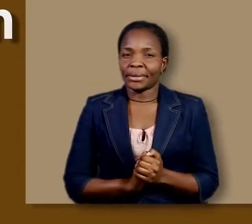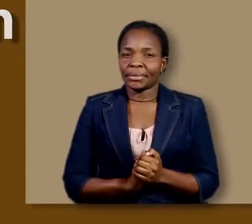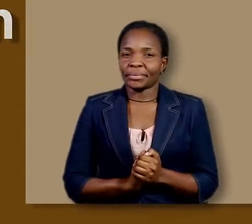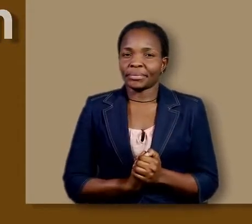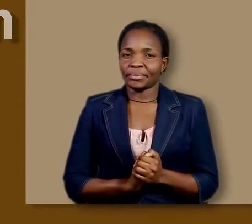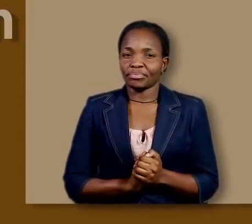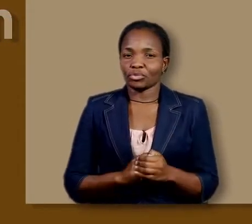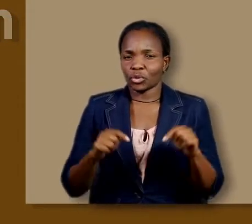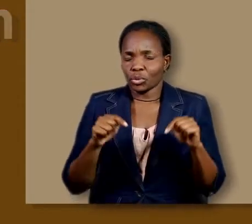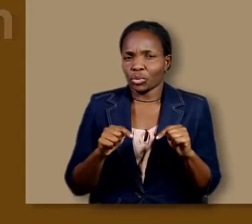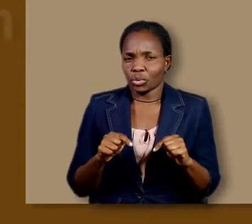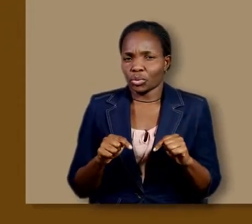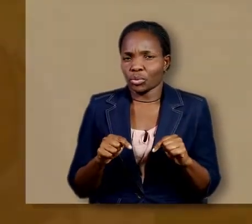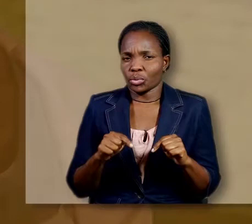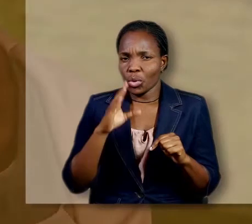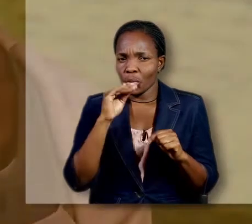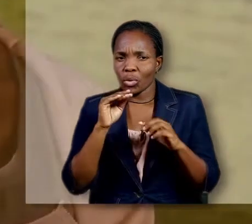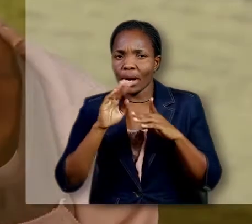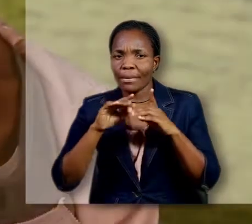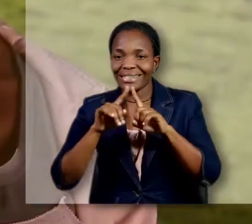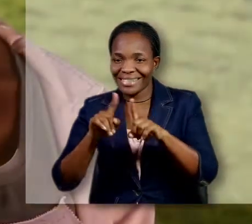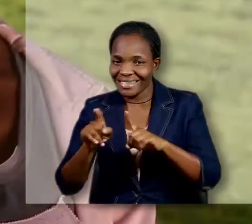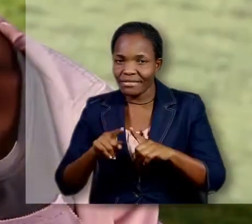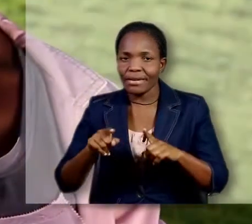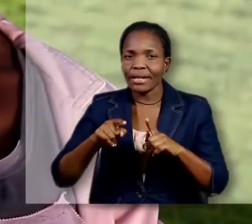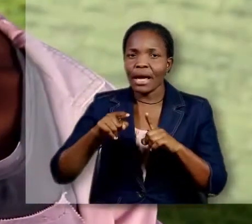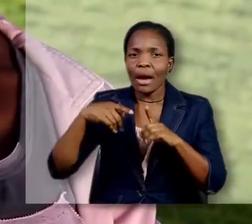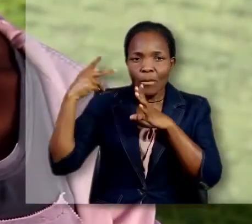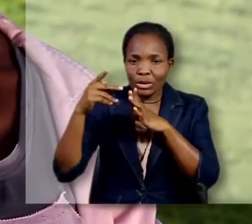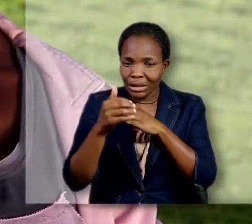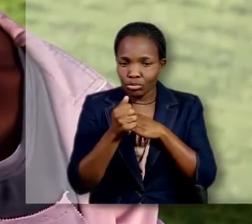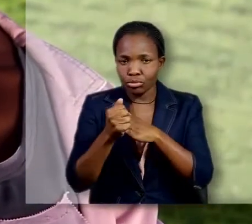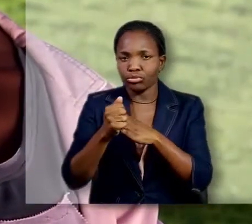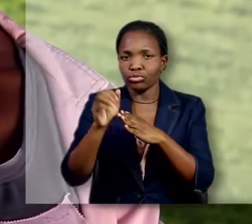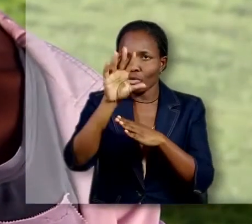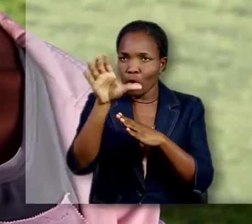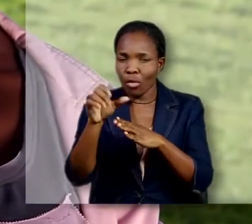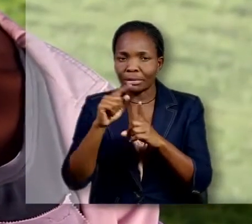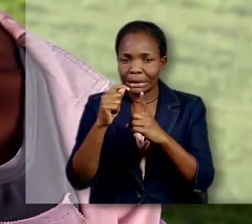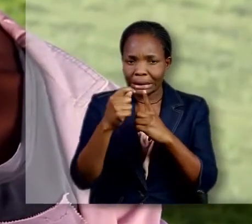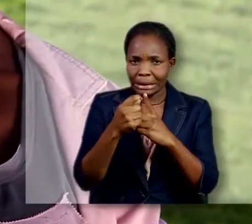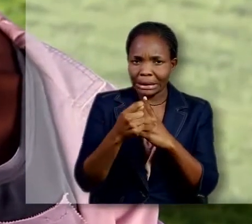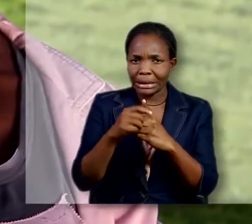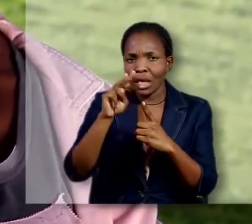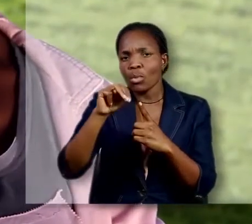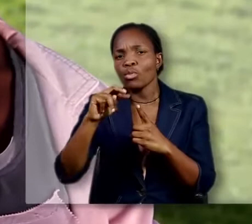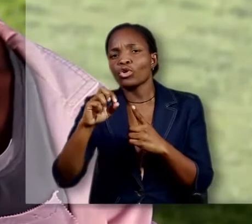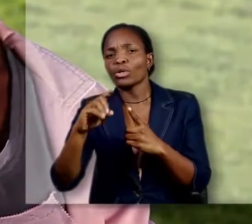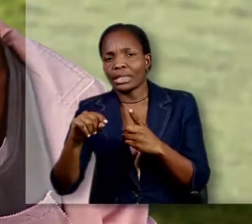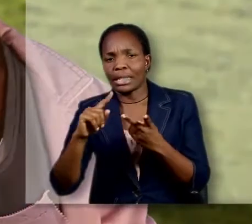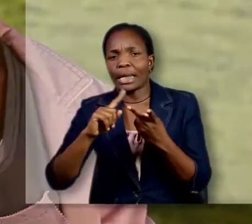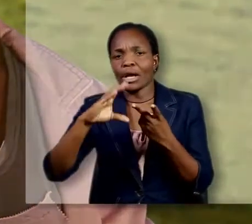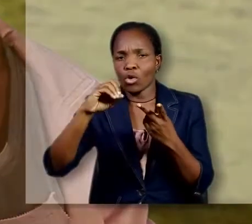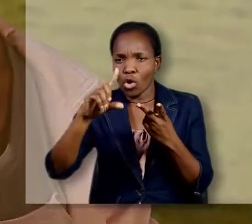Today we are talking about different types of political rule on the continent. They are the traditional leadership, monarchies, colonial rule, a